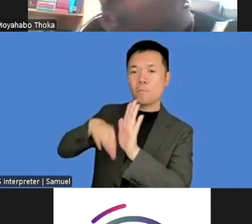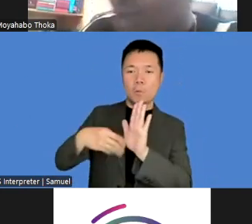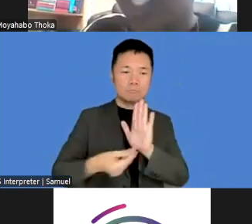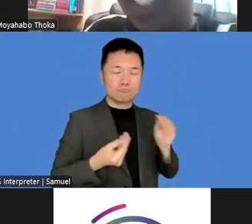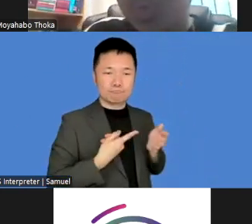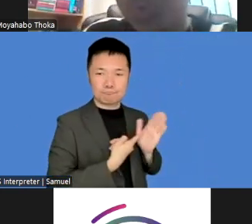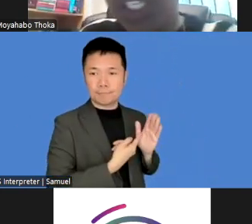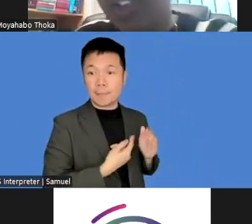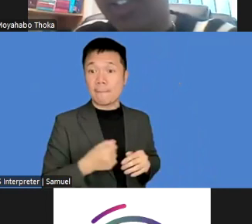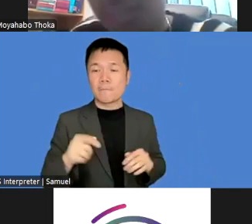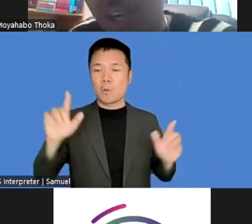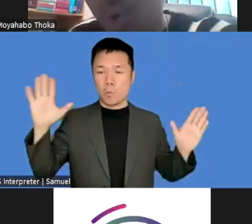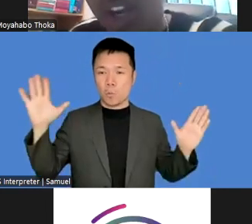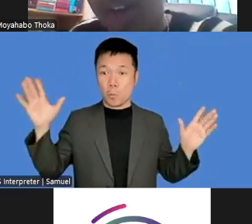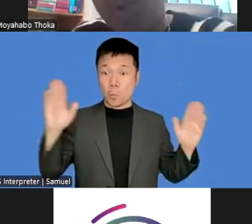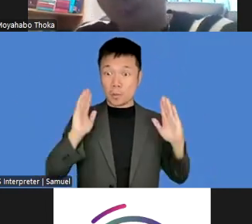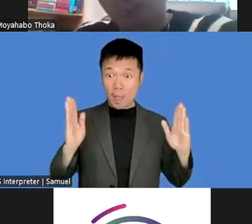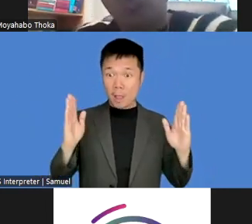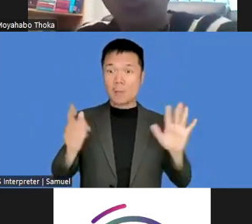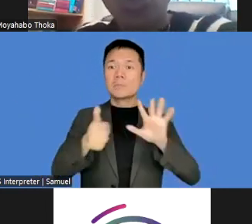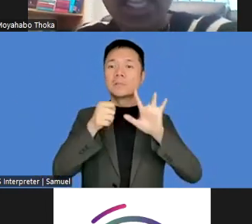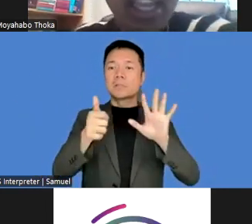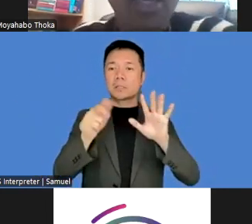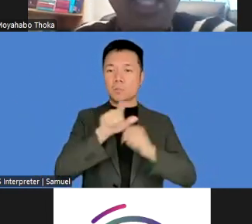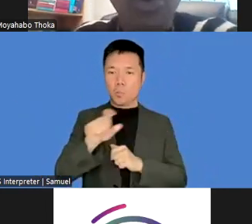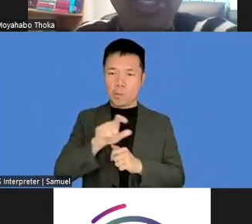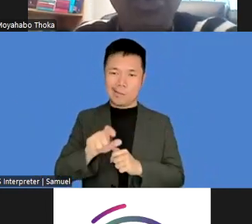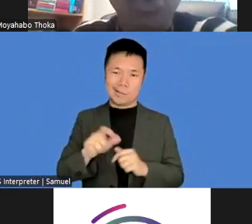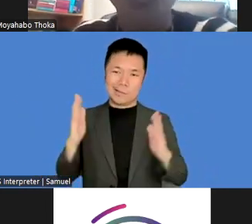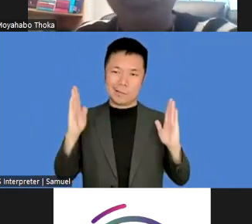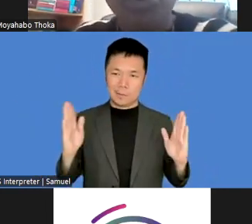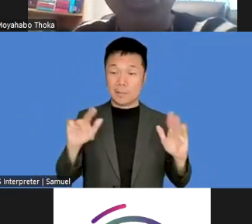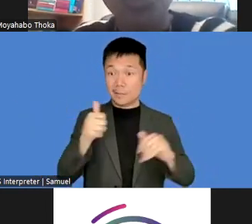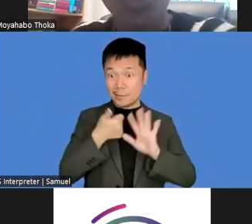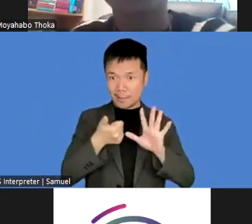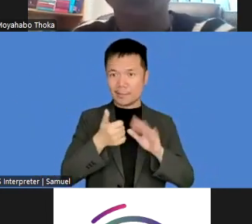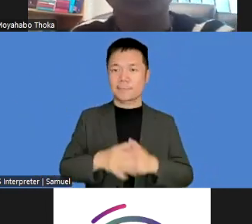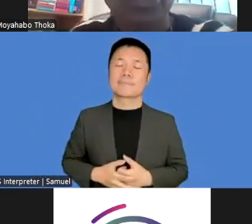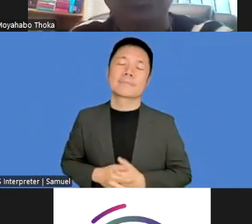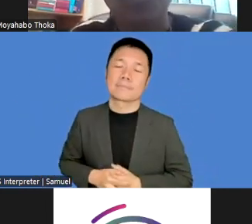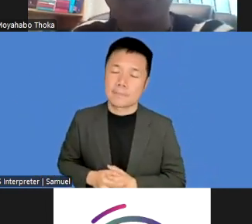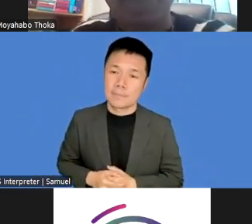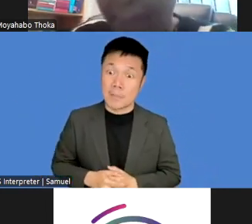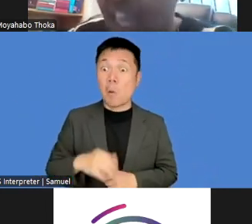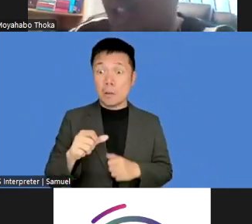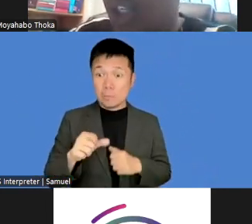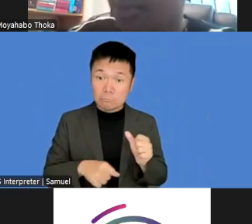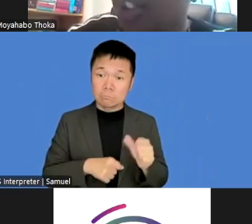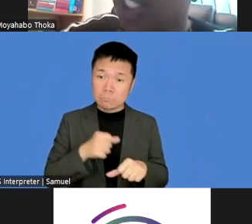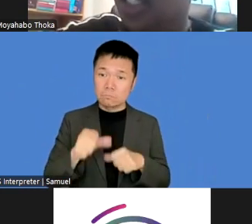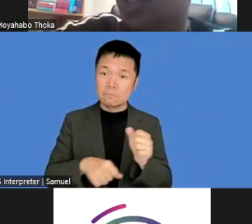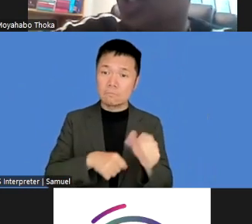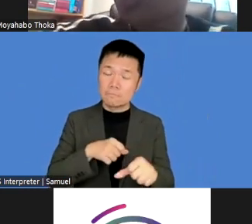within a period of 6 weeks from that order. So again, that through that process, we're able to actually make